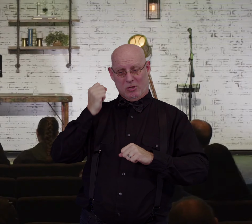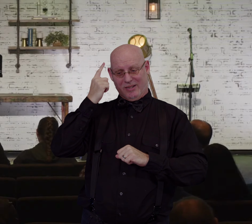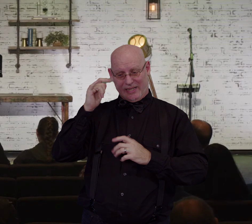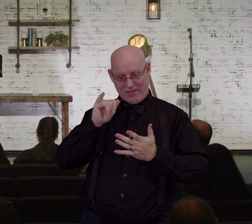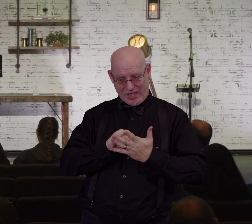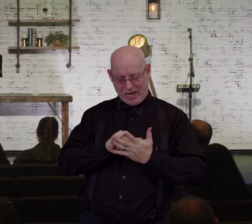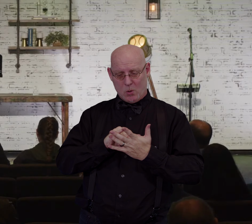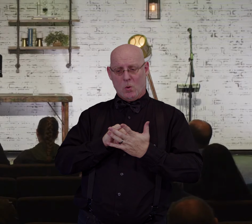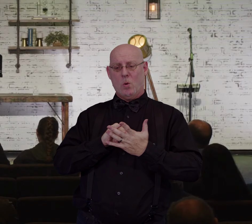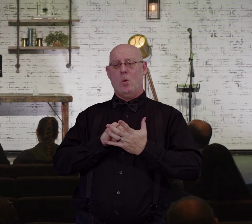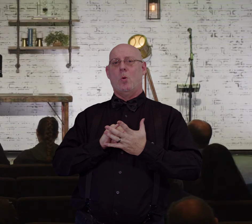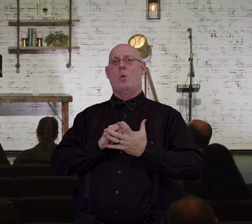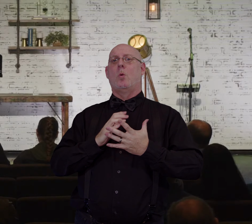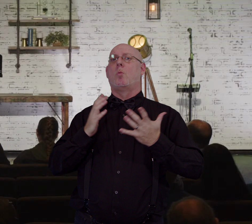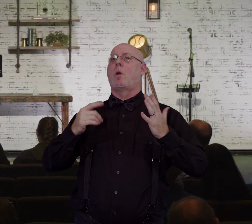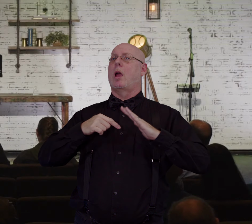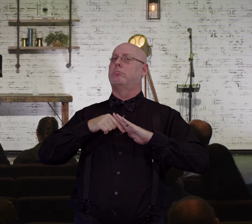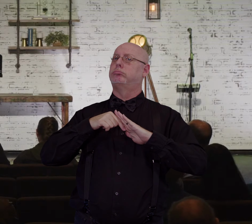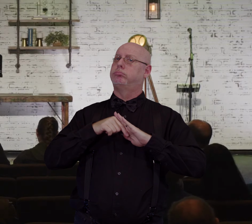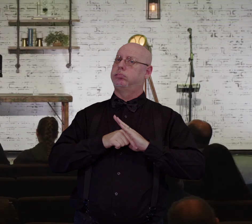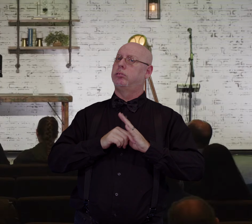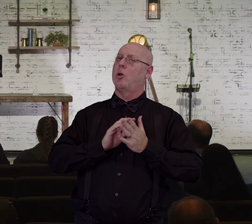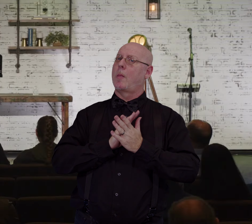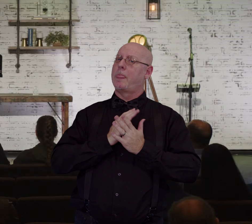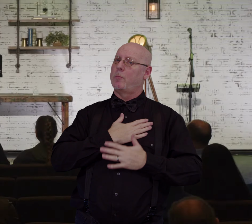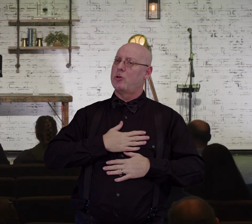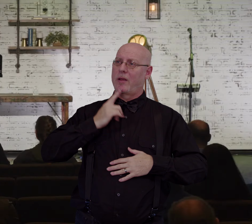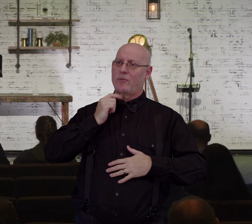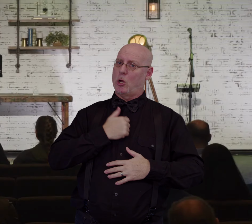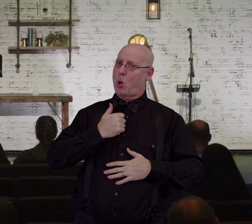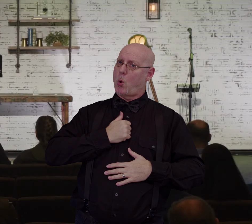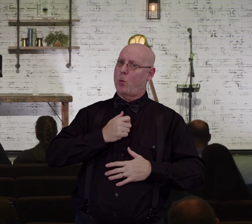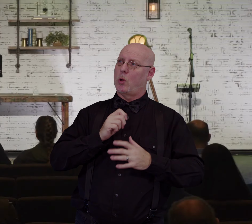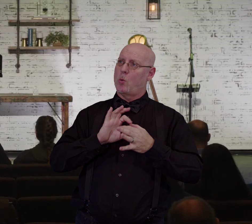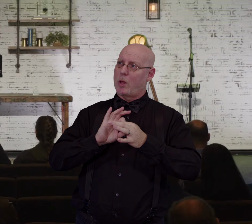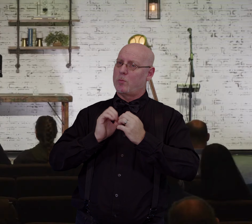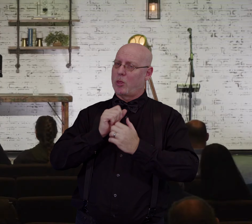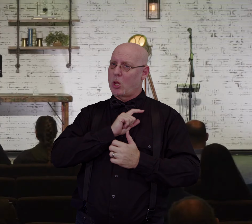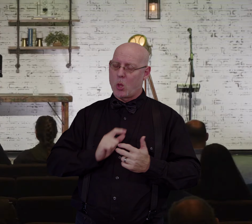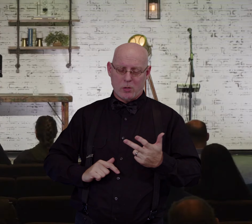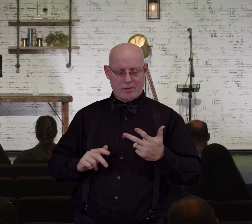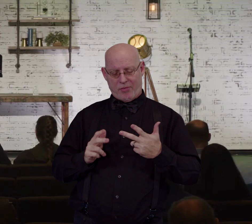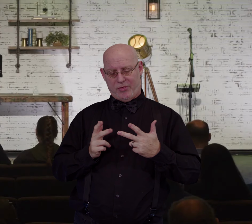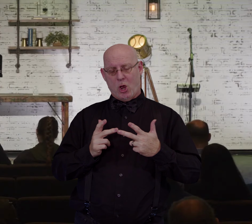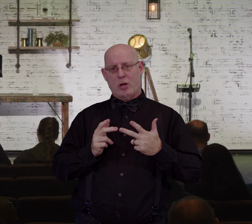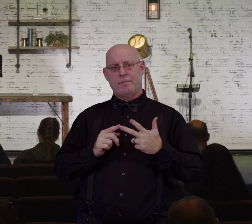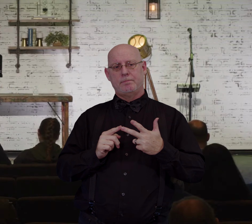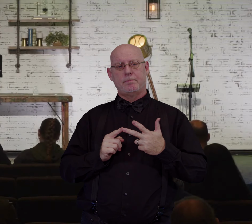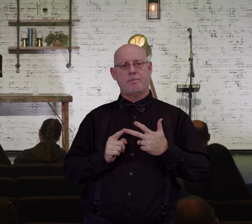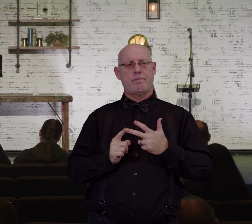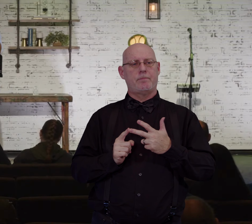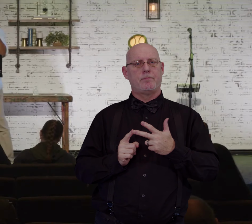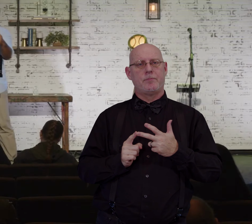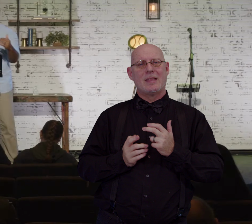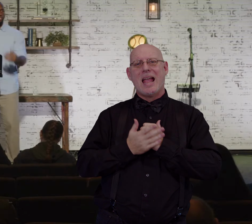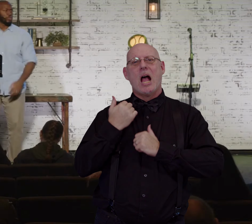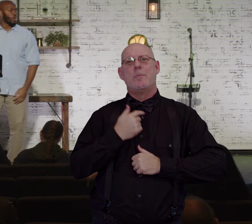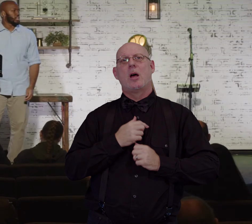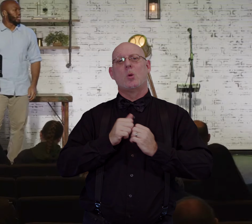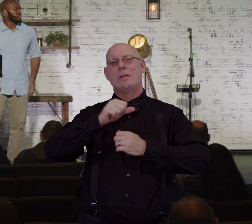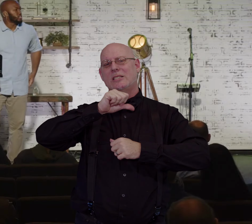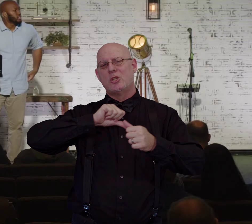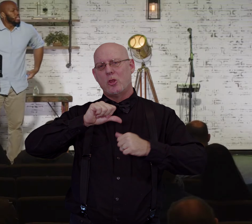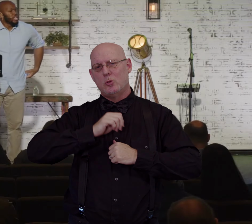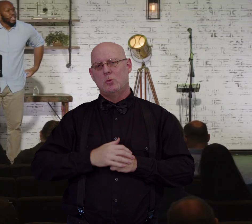that, we have a great appreciation for our own relationship with the Lord. And then thirdly, it helps us